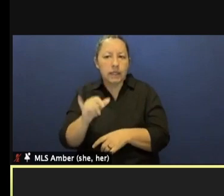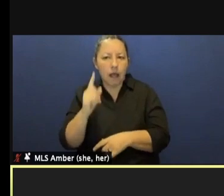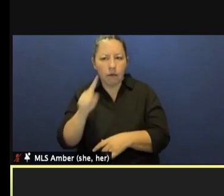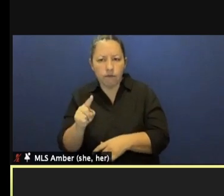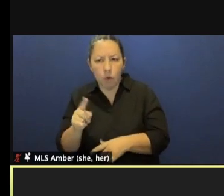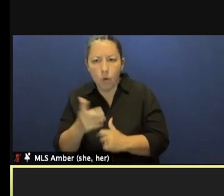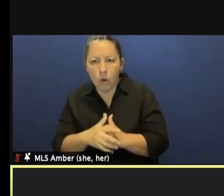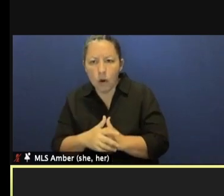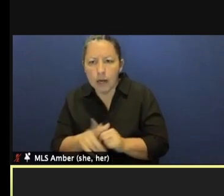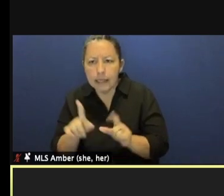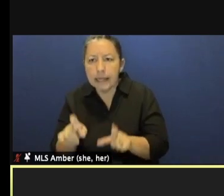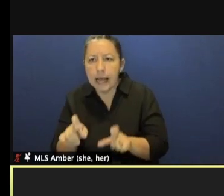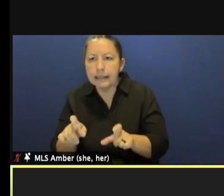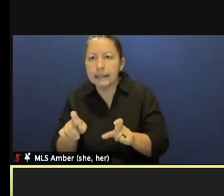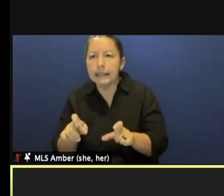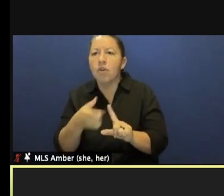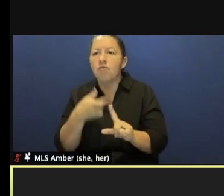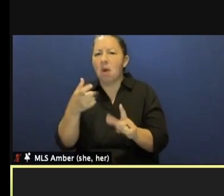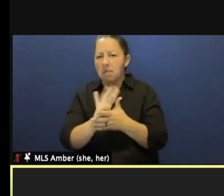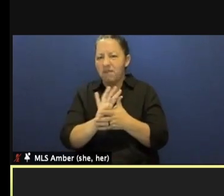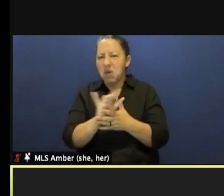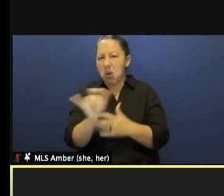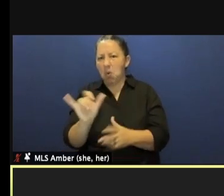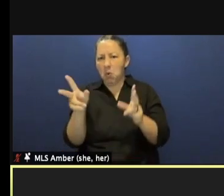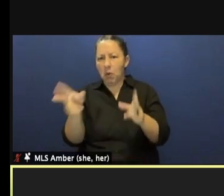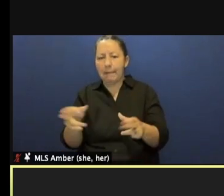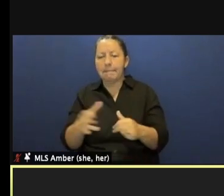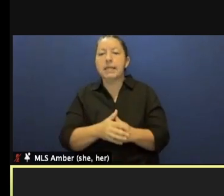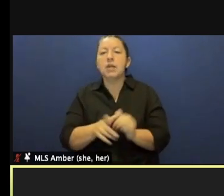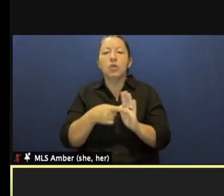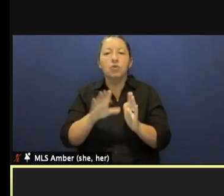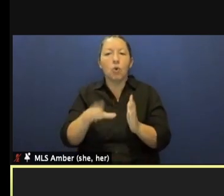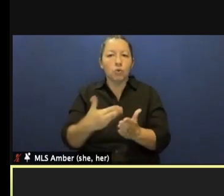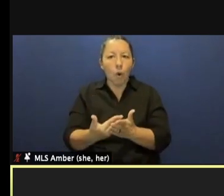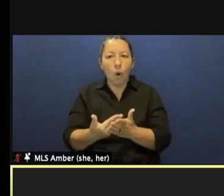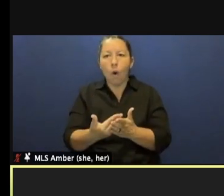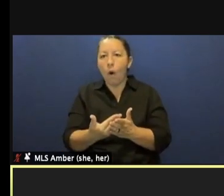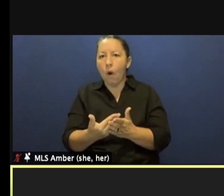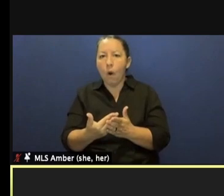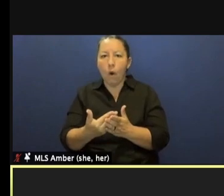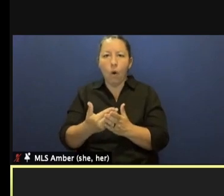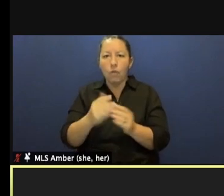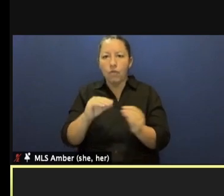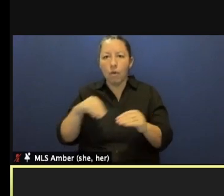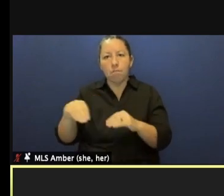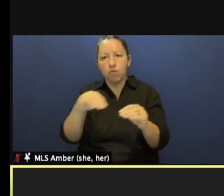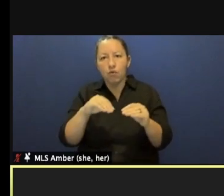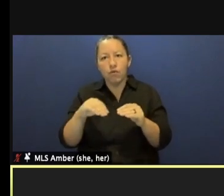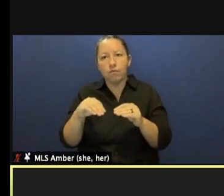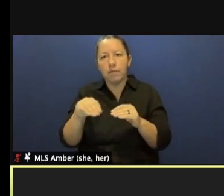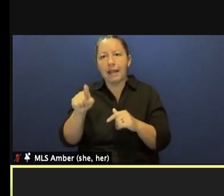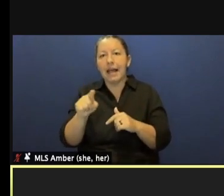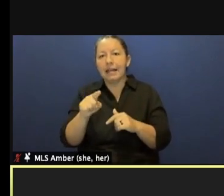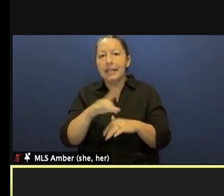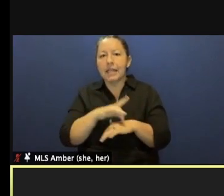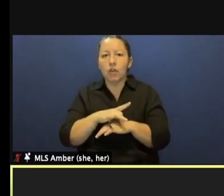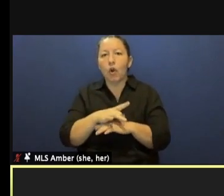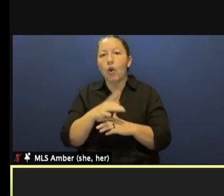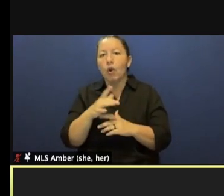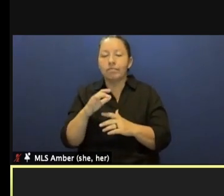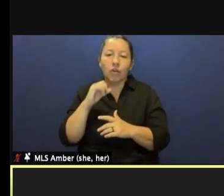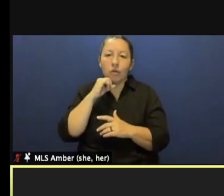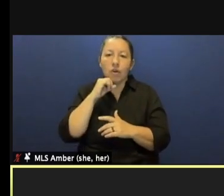video clip as well, showing all the degree of freedom that the Viper rover has, quite a bit of articulation,